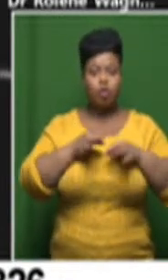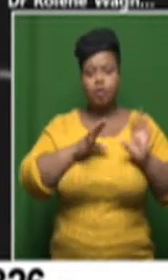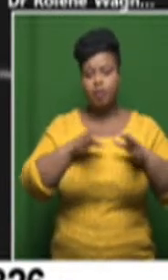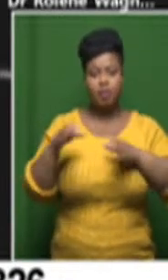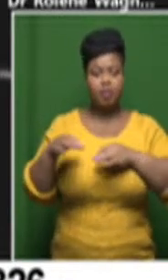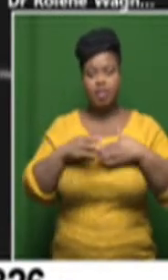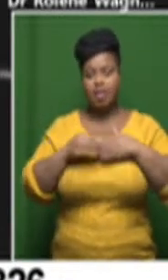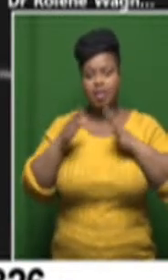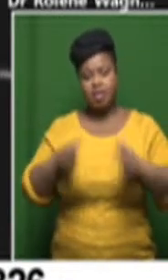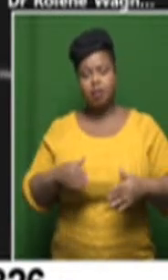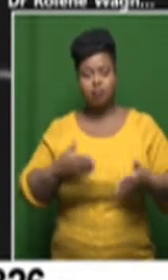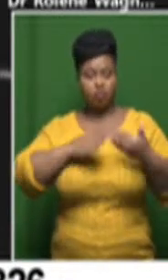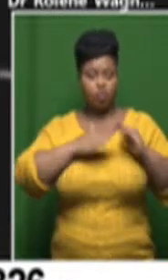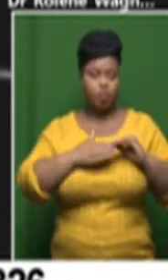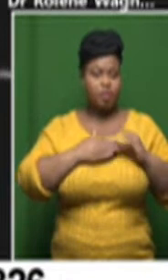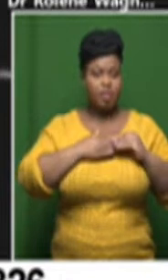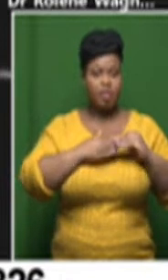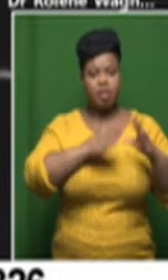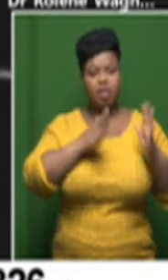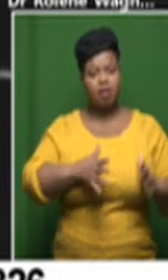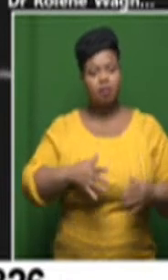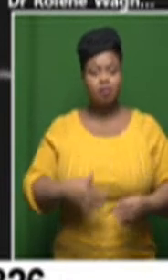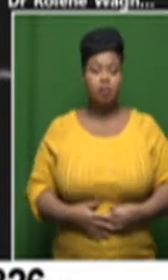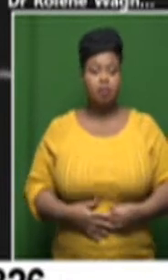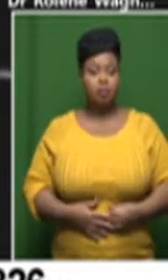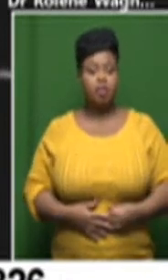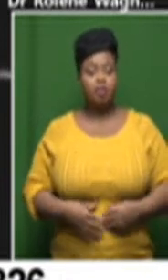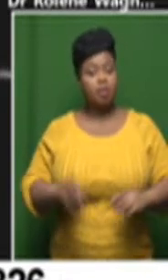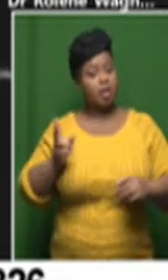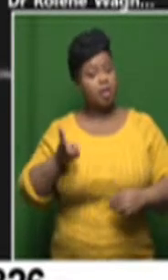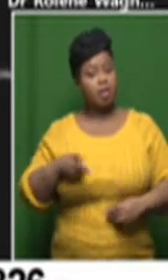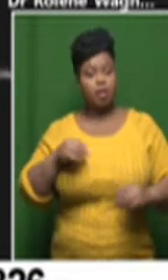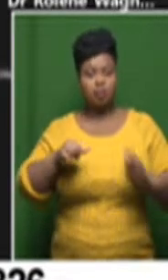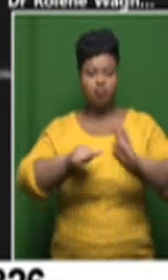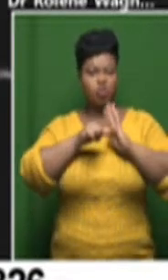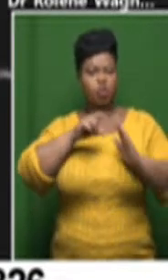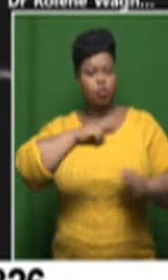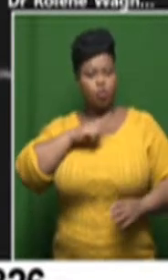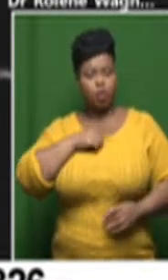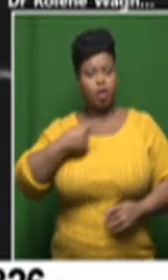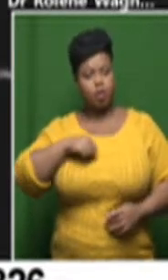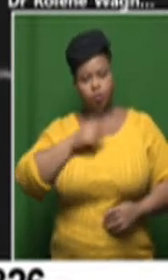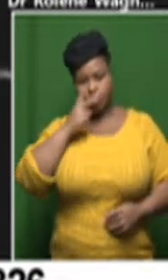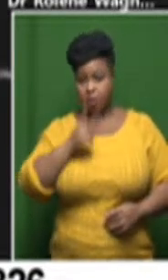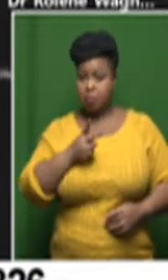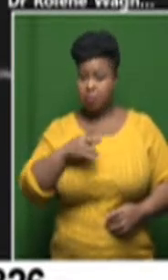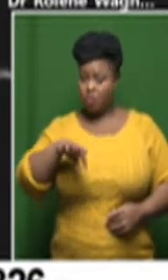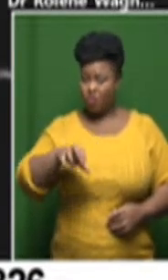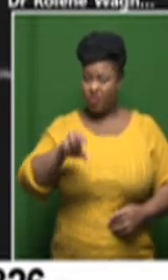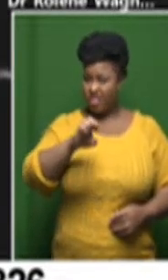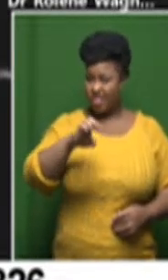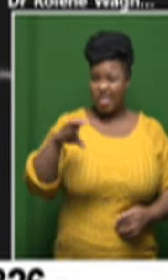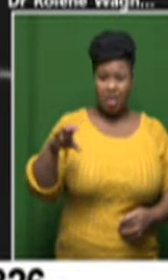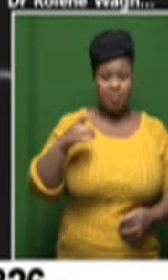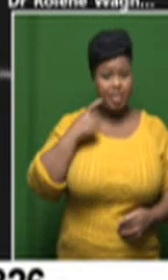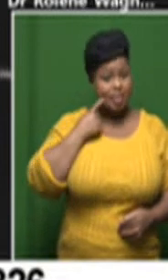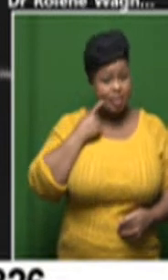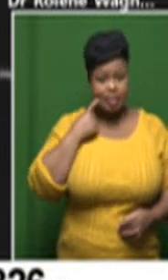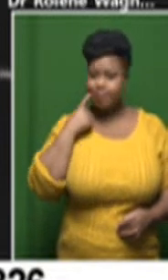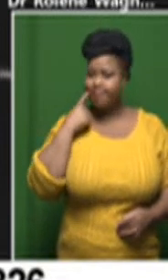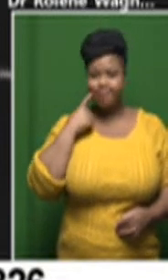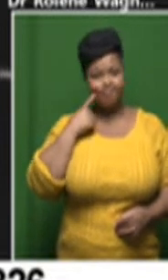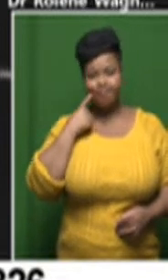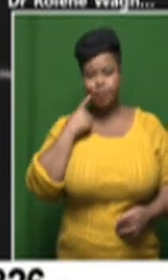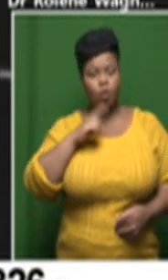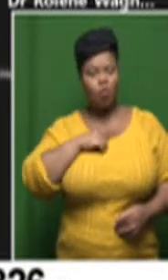our leaders, community leaders. But it's also because we recognize that the Eastern Cape is not an easy province for